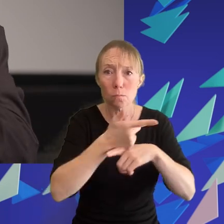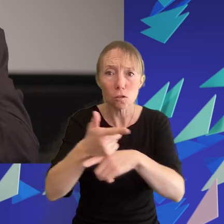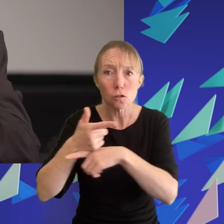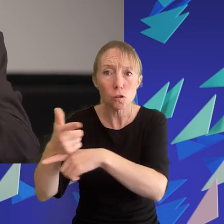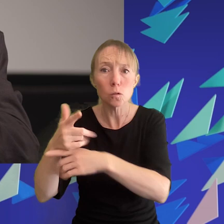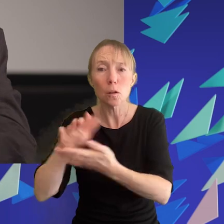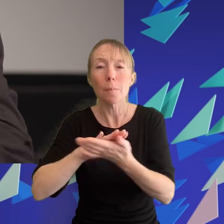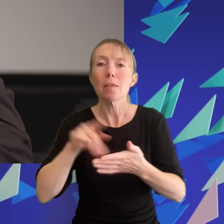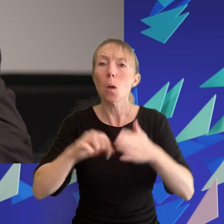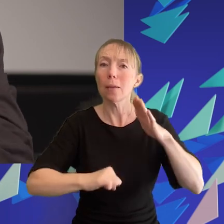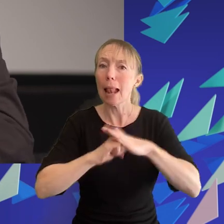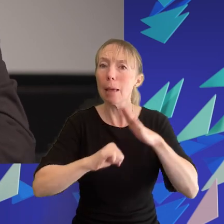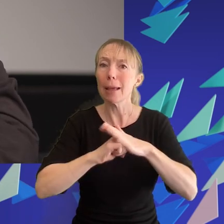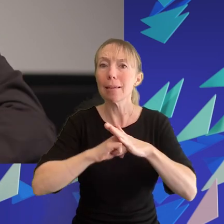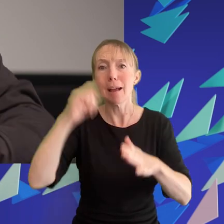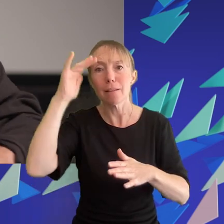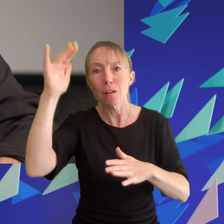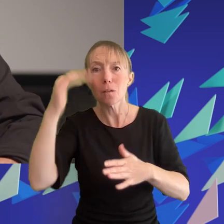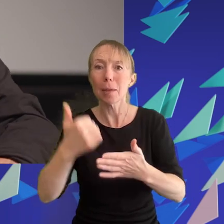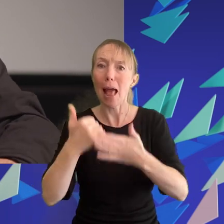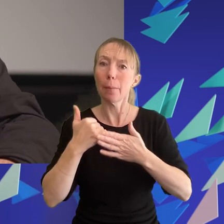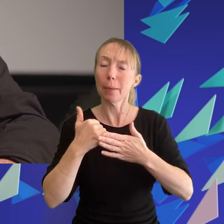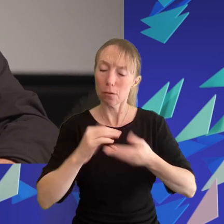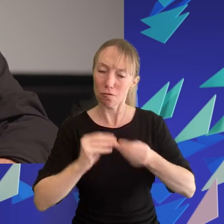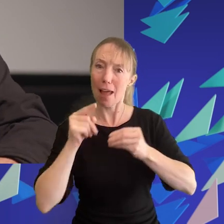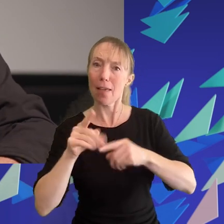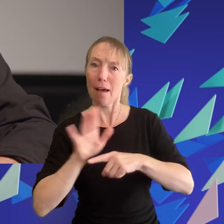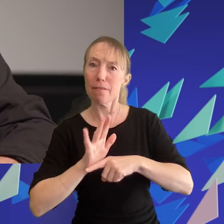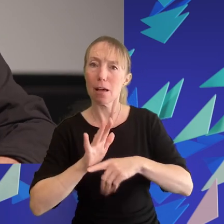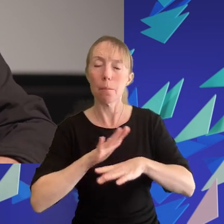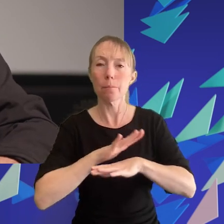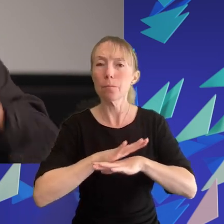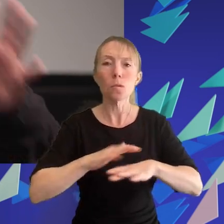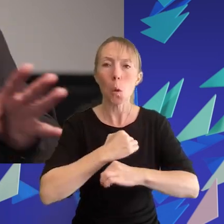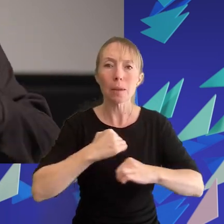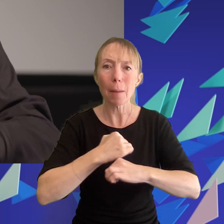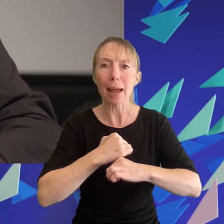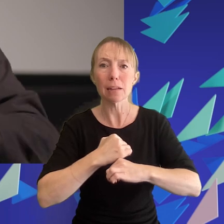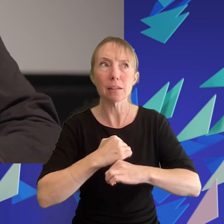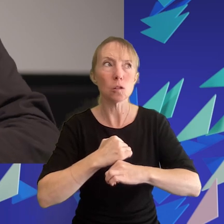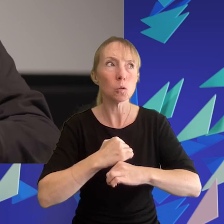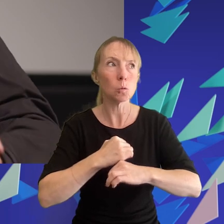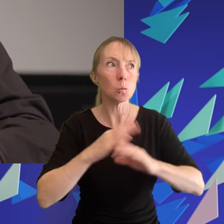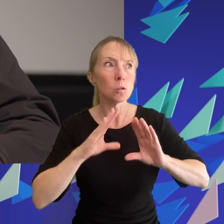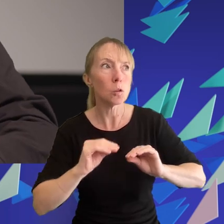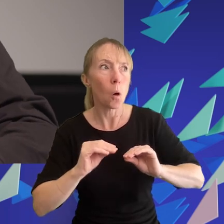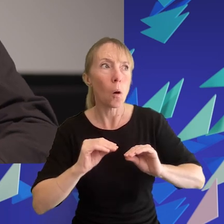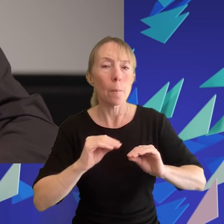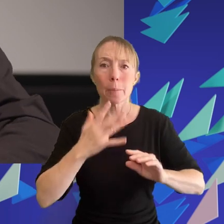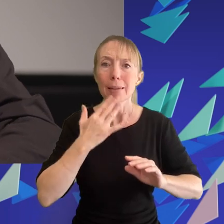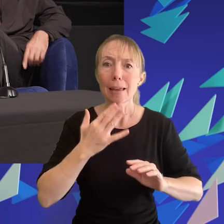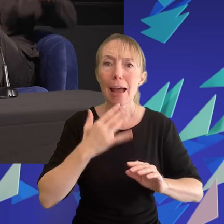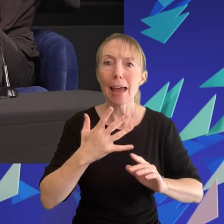principles helped me to get it that way. You know, there was no space for hesitation, mistakes,